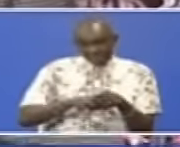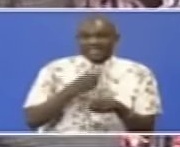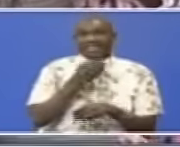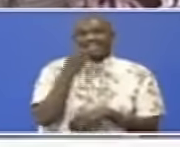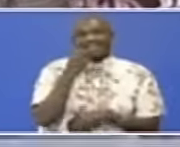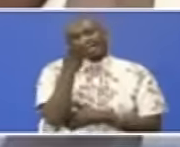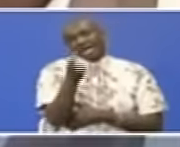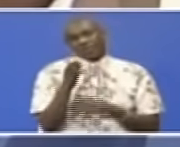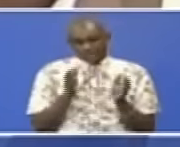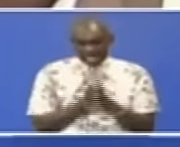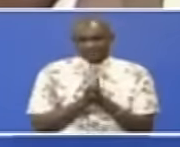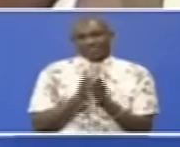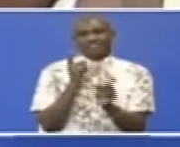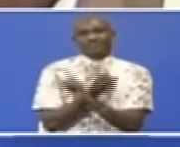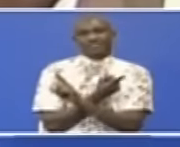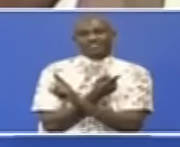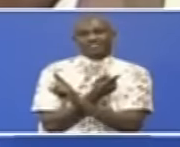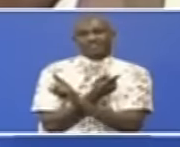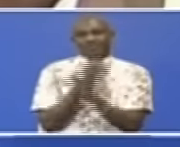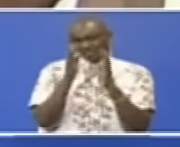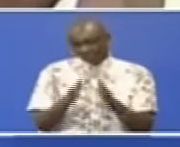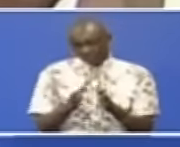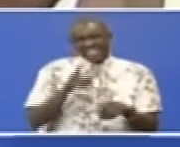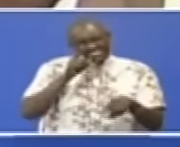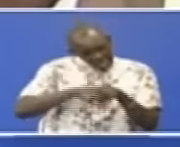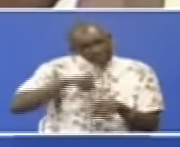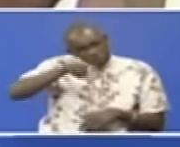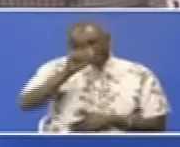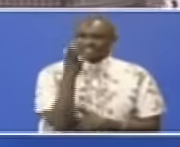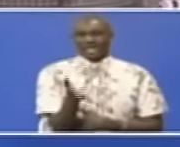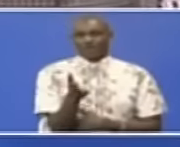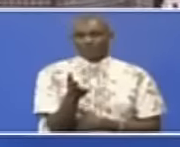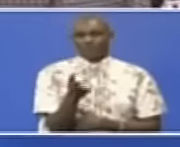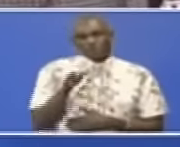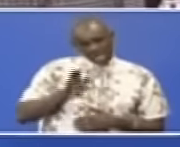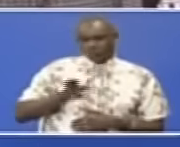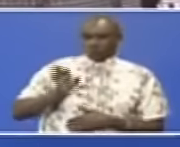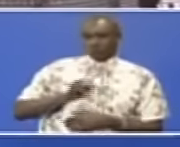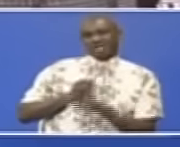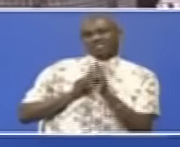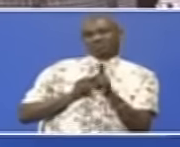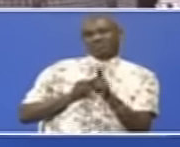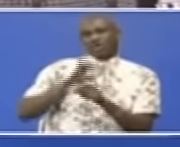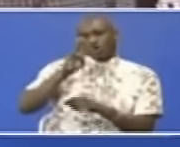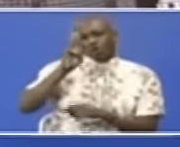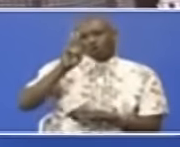there was Chepkube. During yours now, it